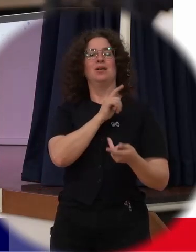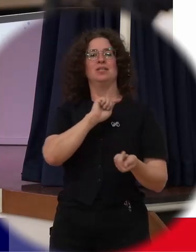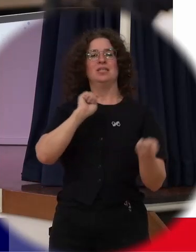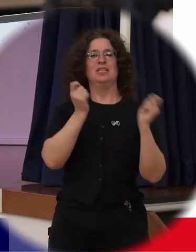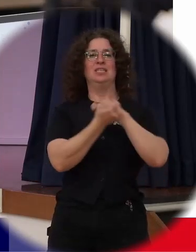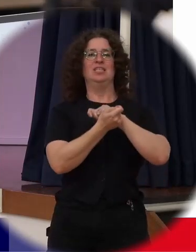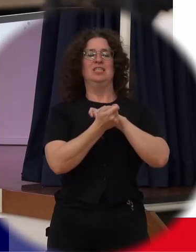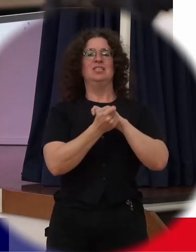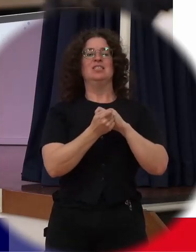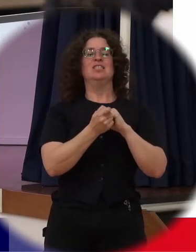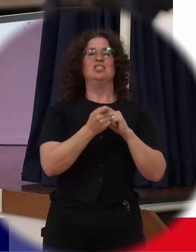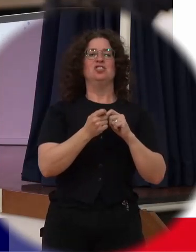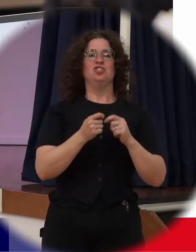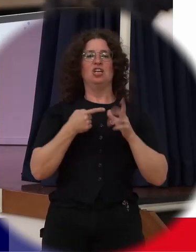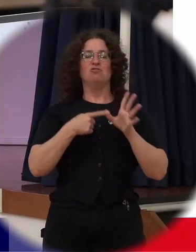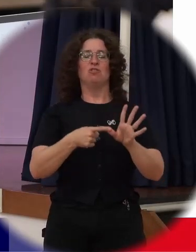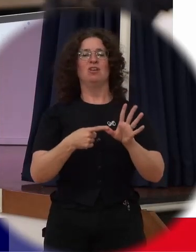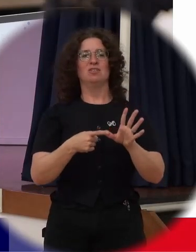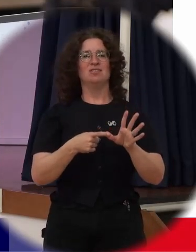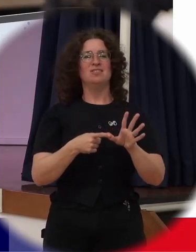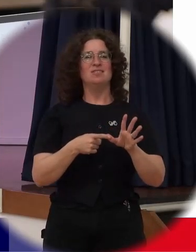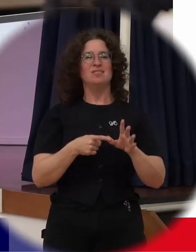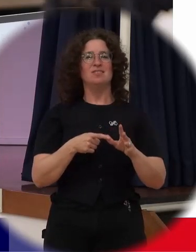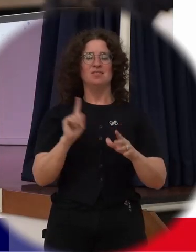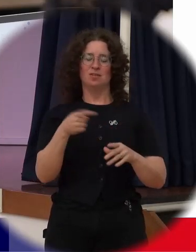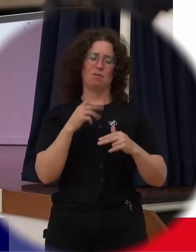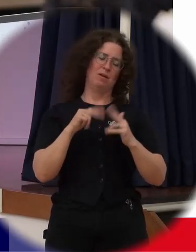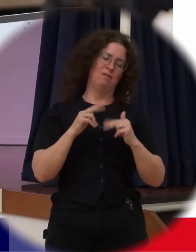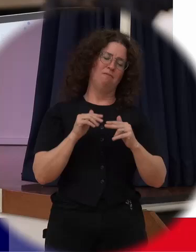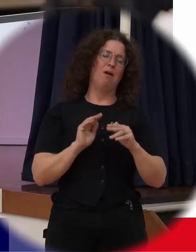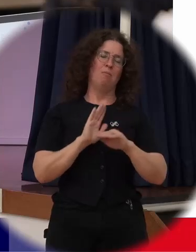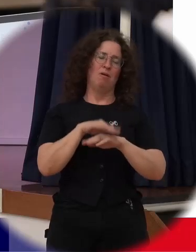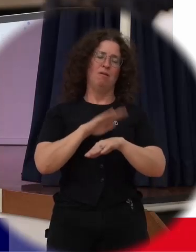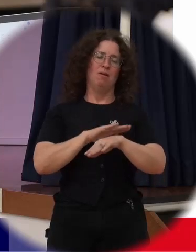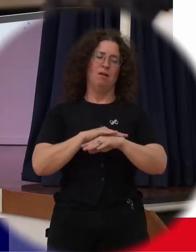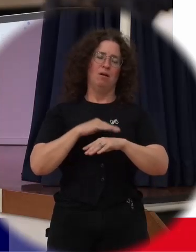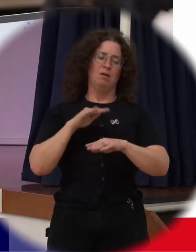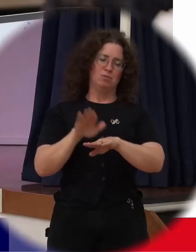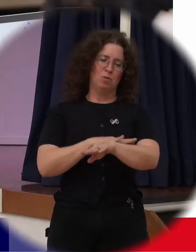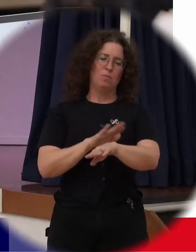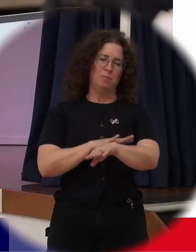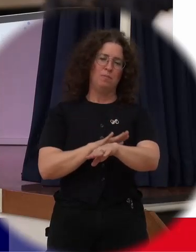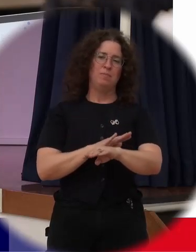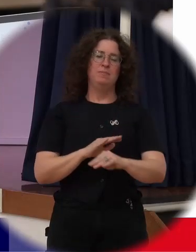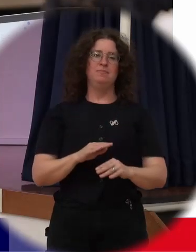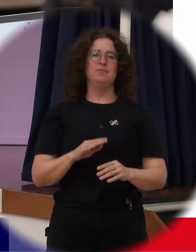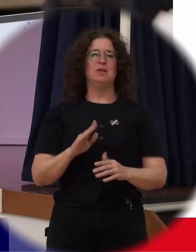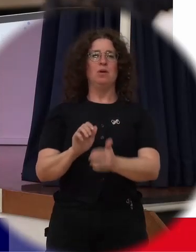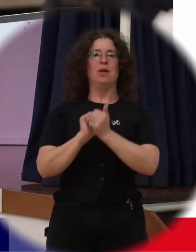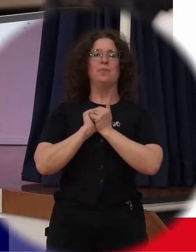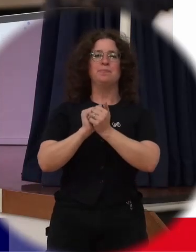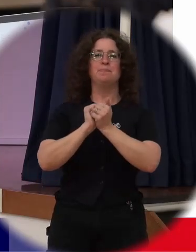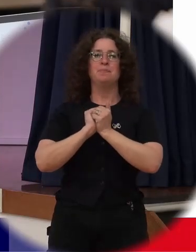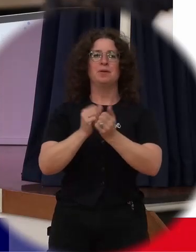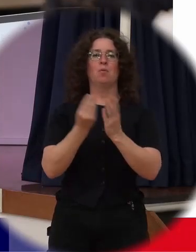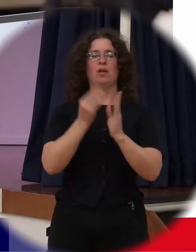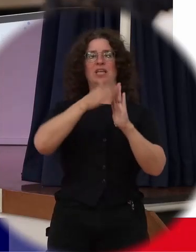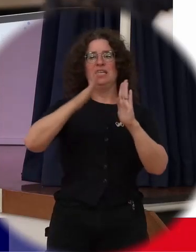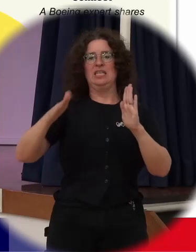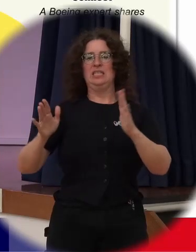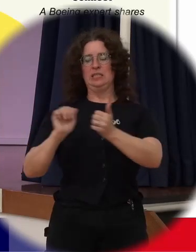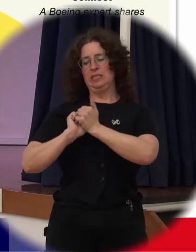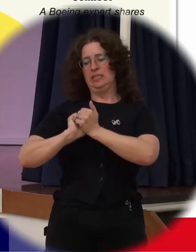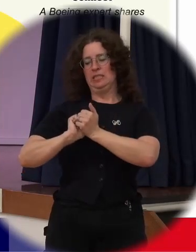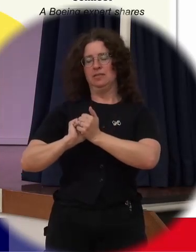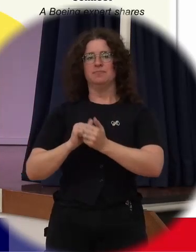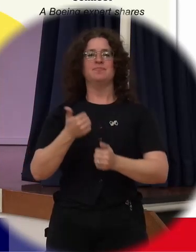is a procurement simulation that we developed over a period of time. We developed this with industry partners, and we used